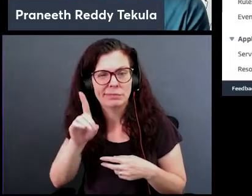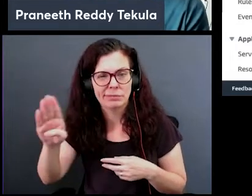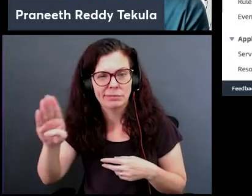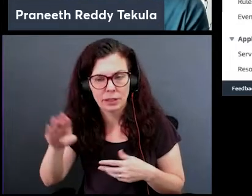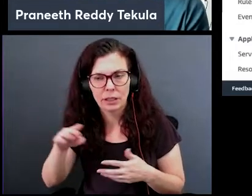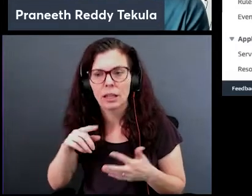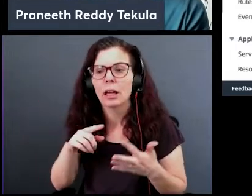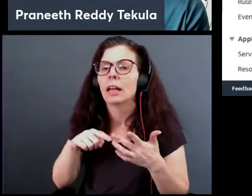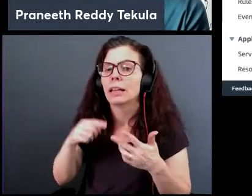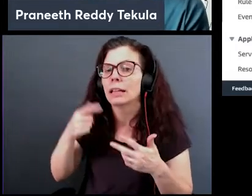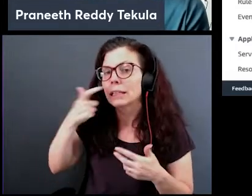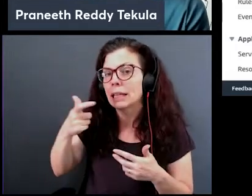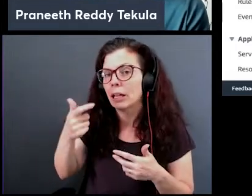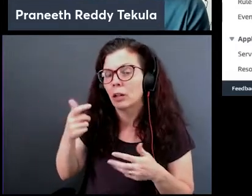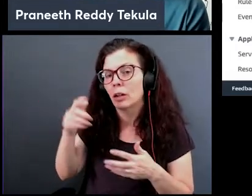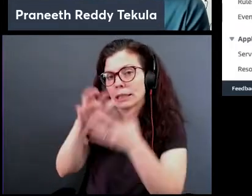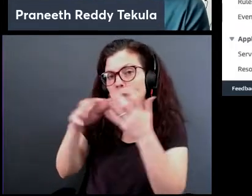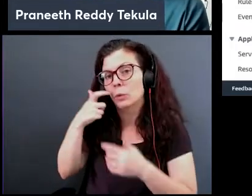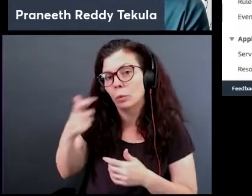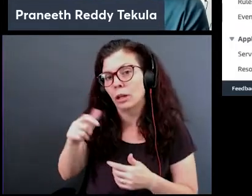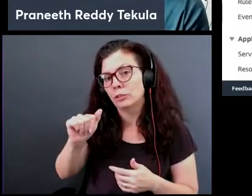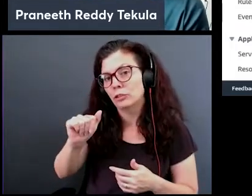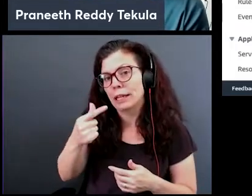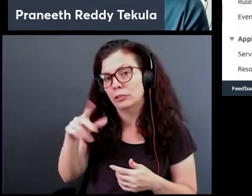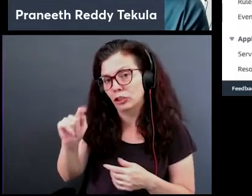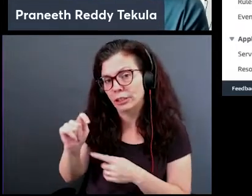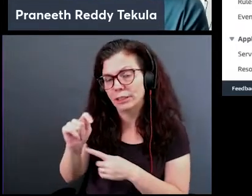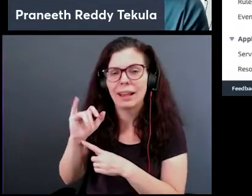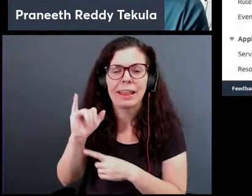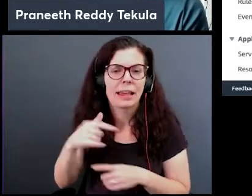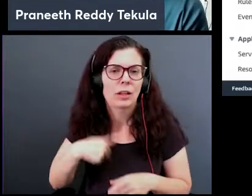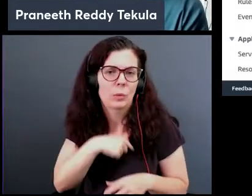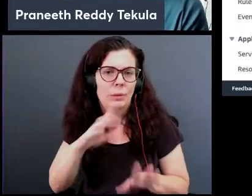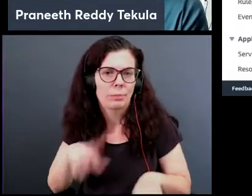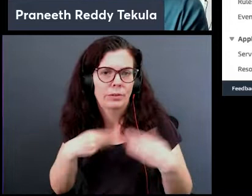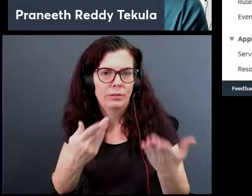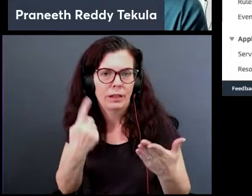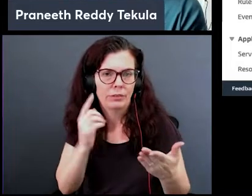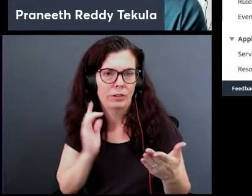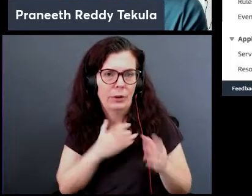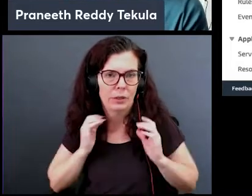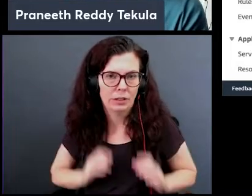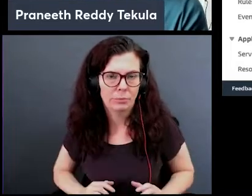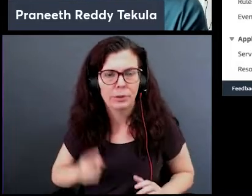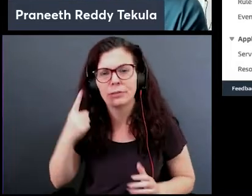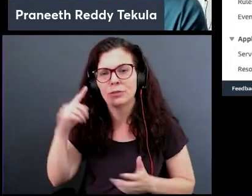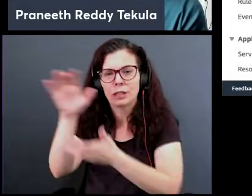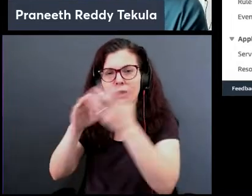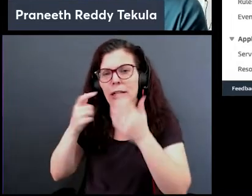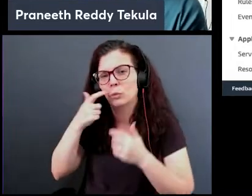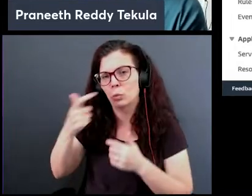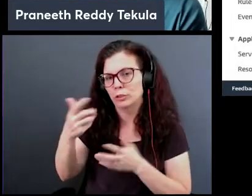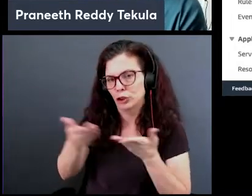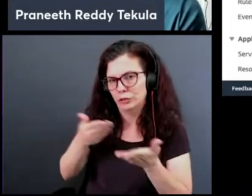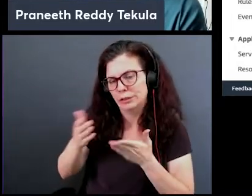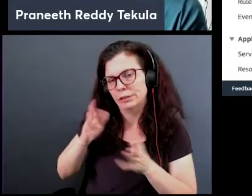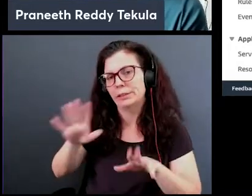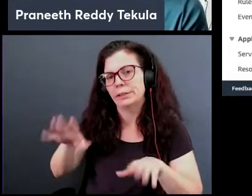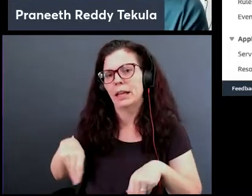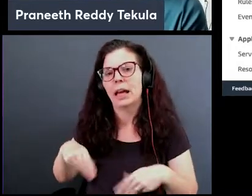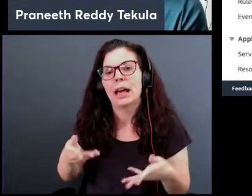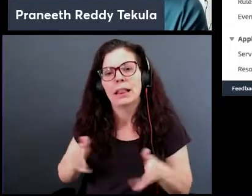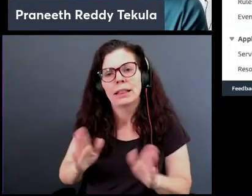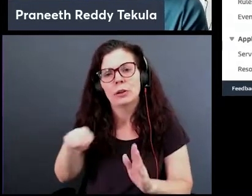it's one of our agent that we provide to our customers for CloudWatch service, which allows you to install it on your